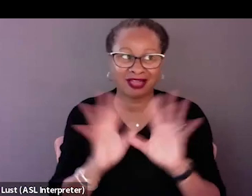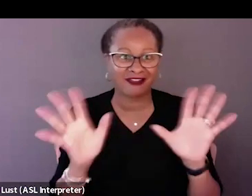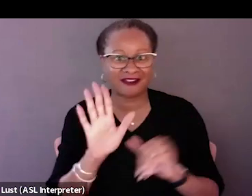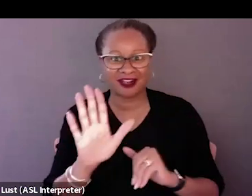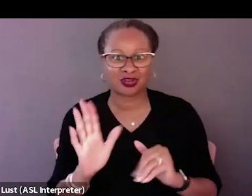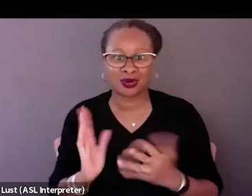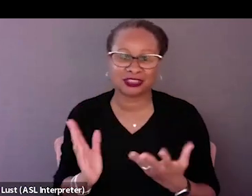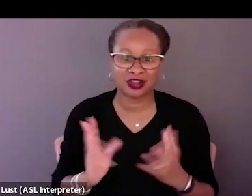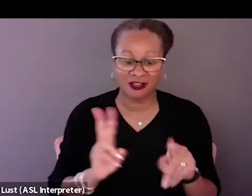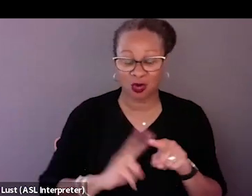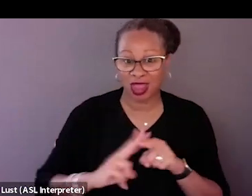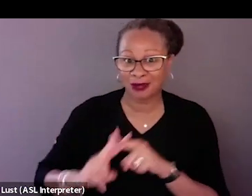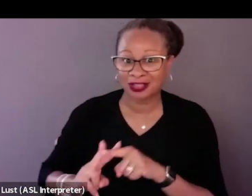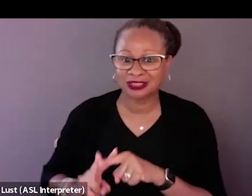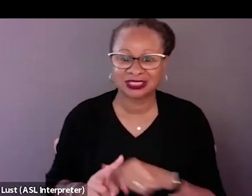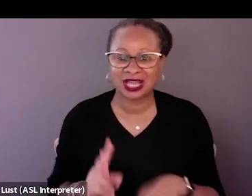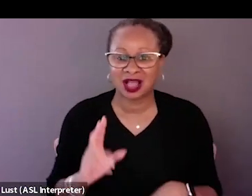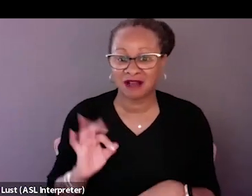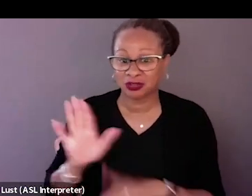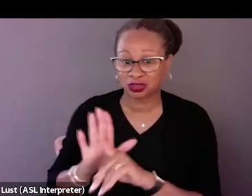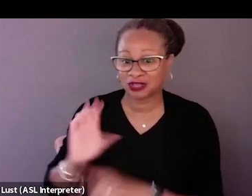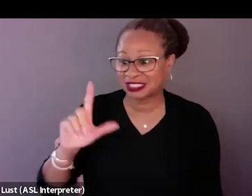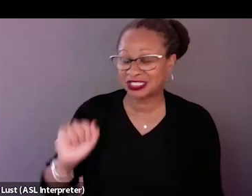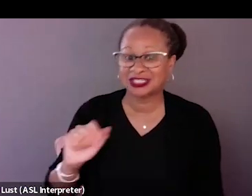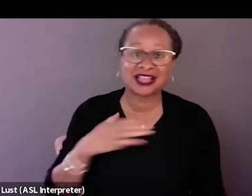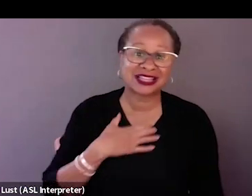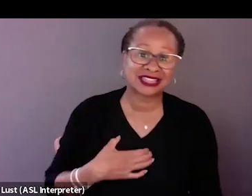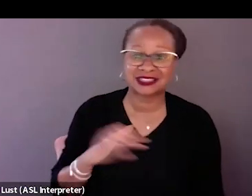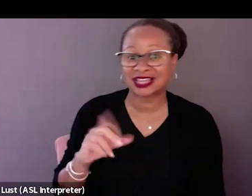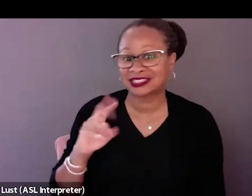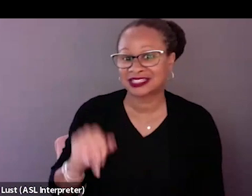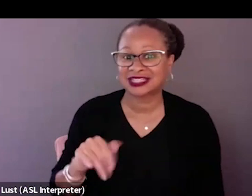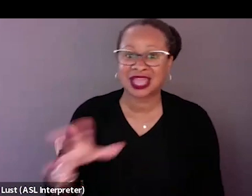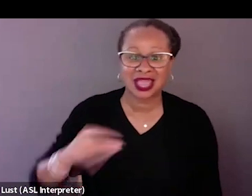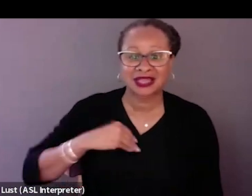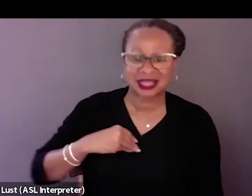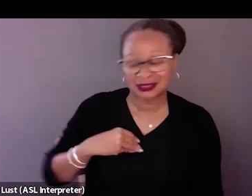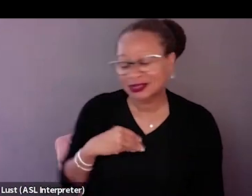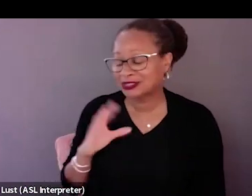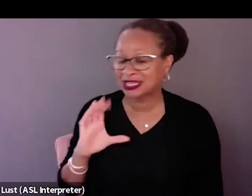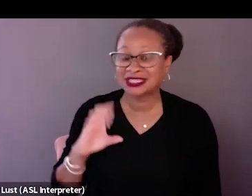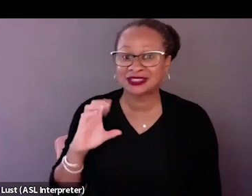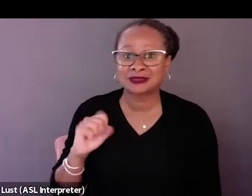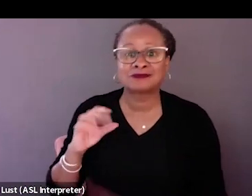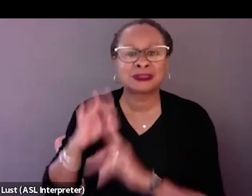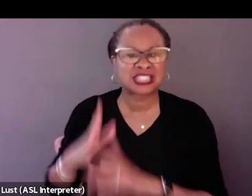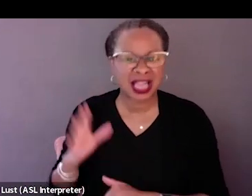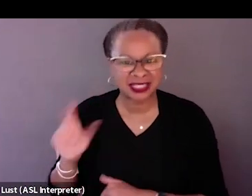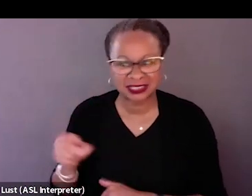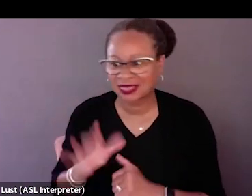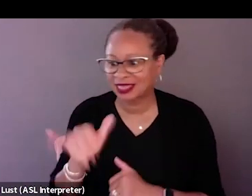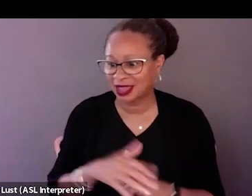burgeoning vocabulary, Cecilia, of, you know, desire, of identity, of acceptance, sociality, all of these things. Can